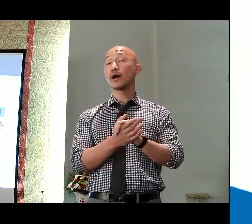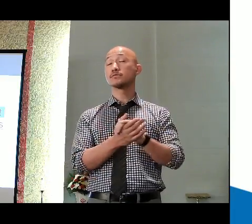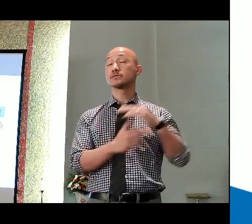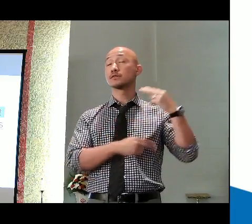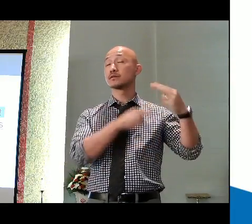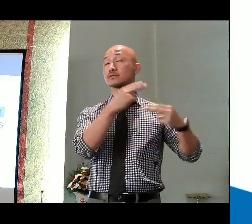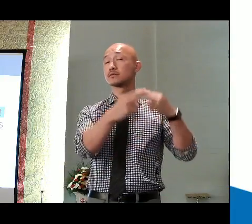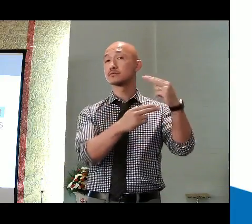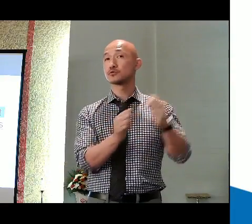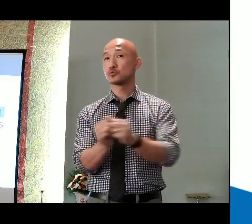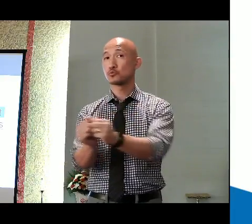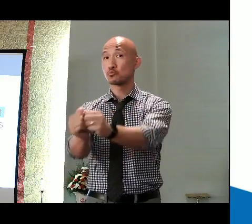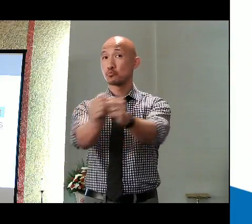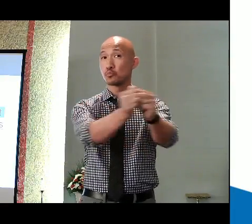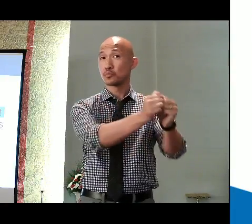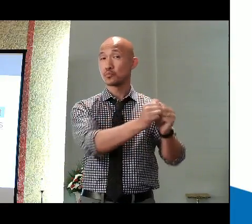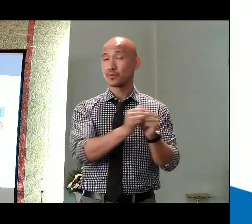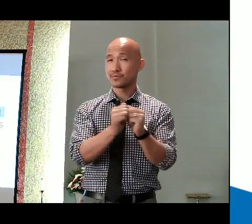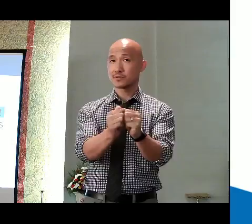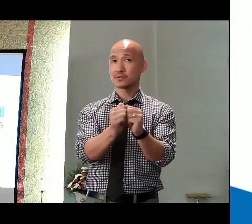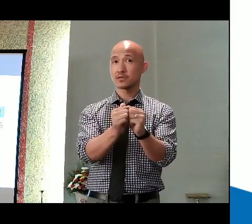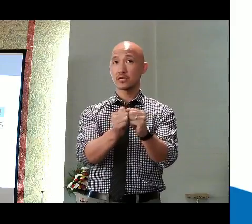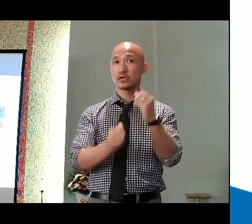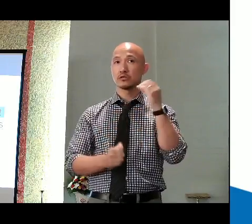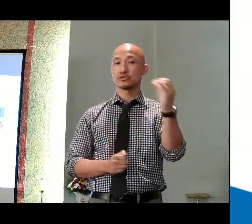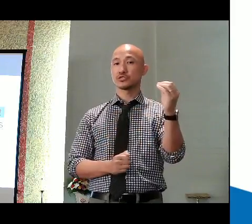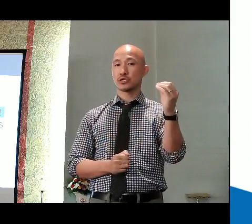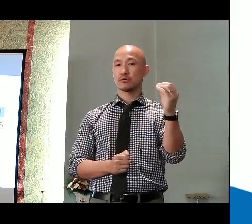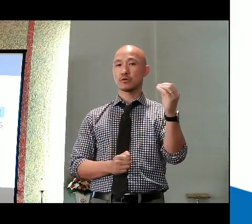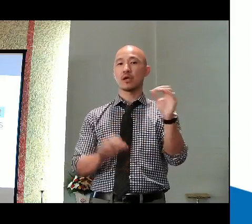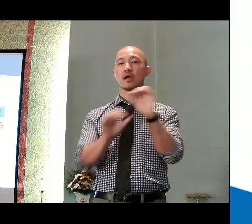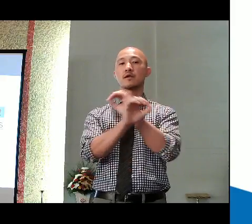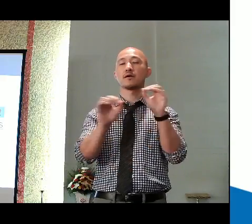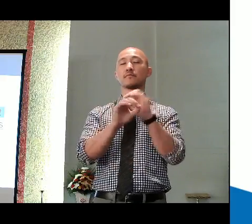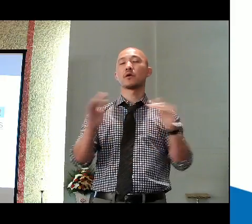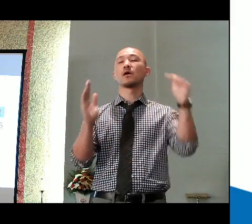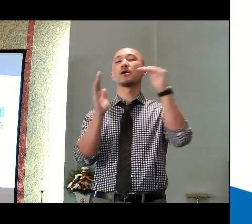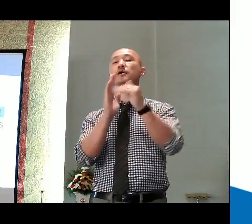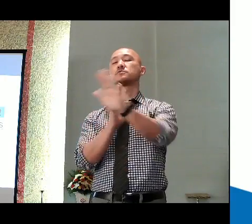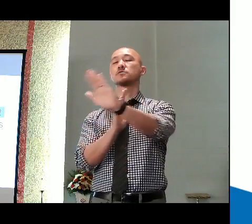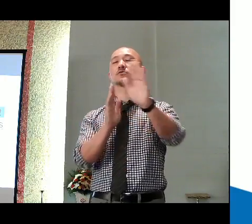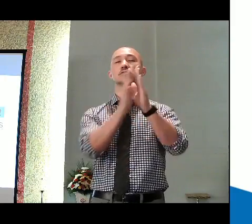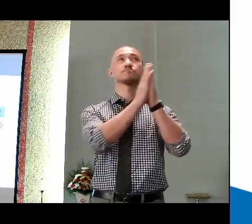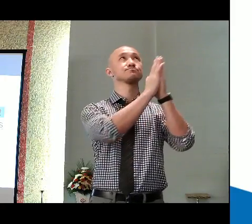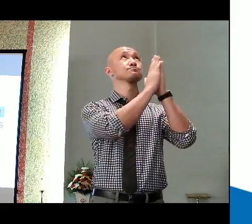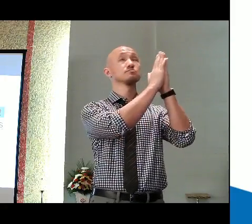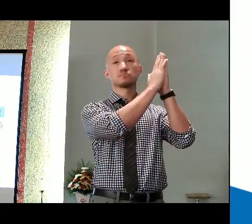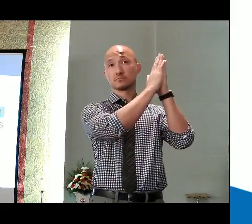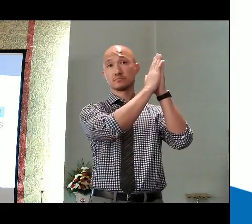the gracious gift of life so that nothing will hinder your prayers.